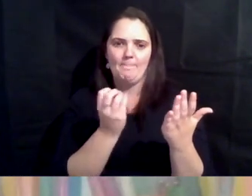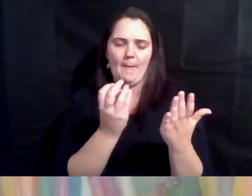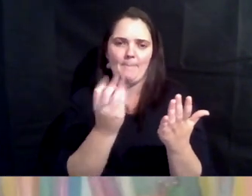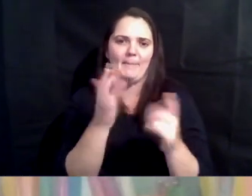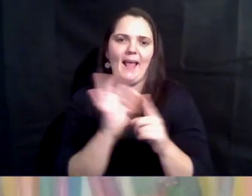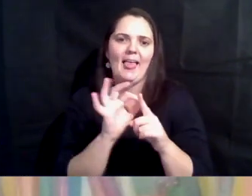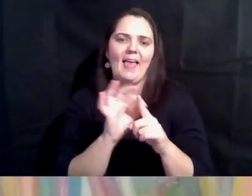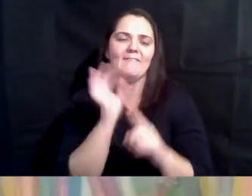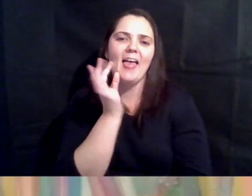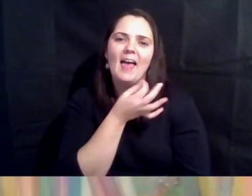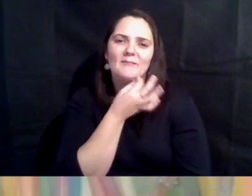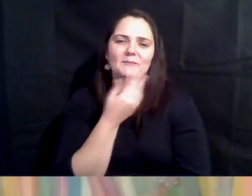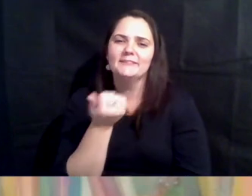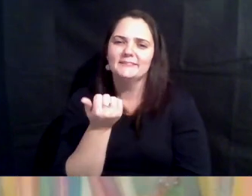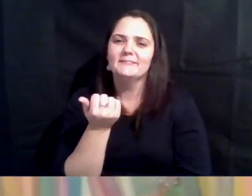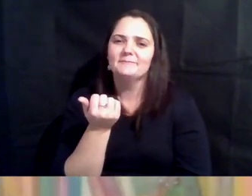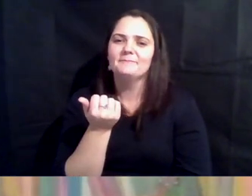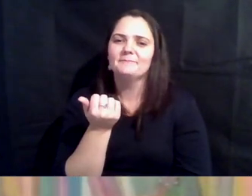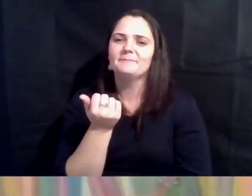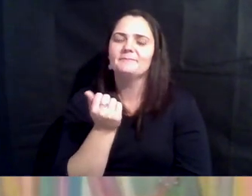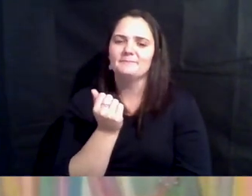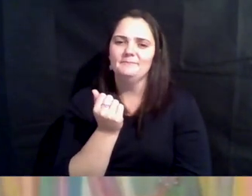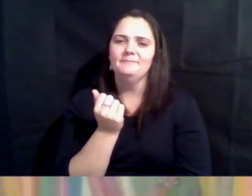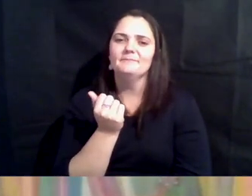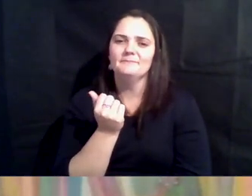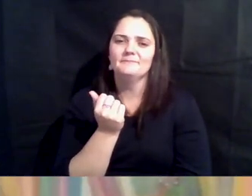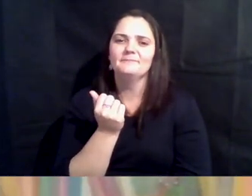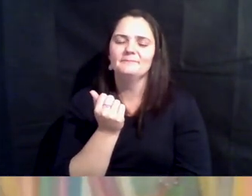though. Cool. So I've just cut out like a little bunch here.